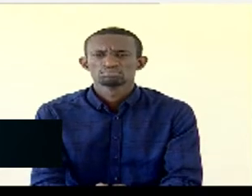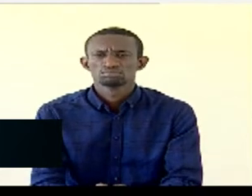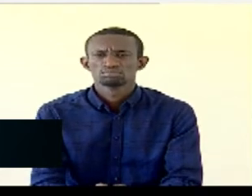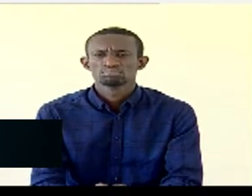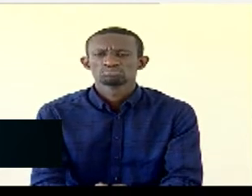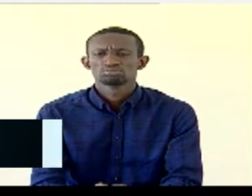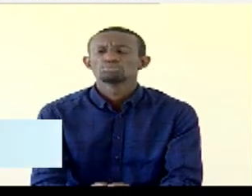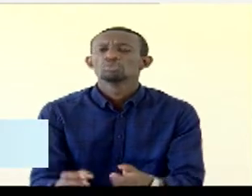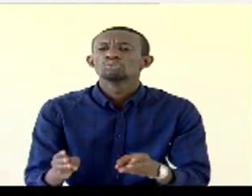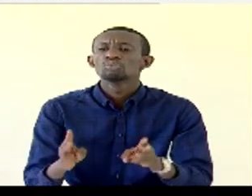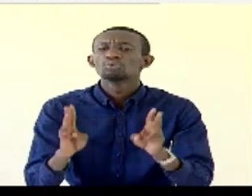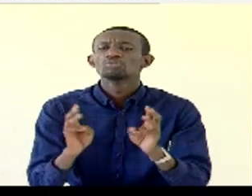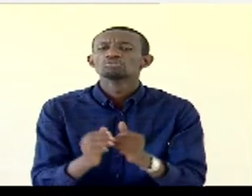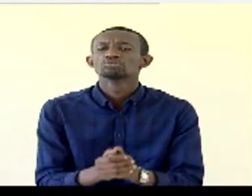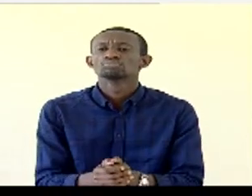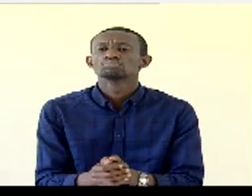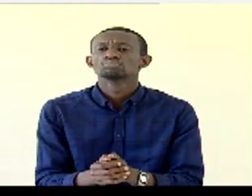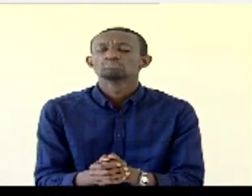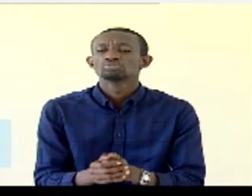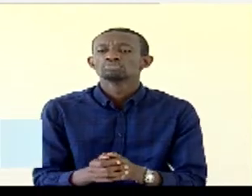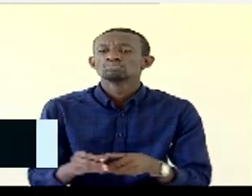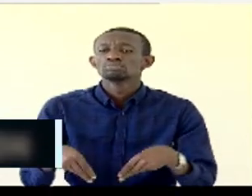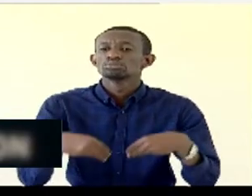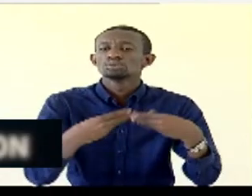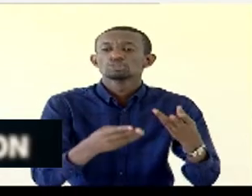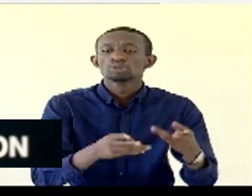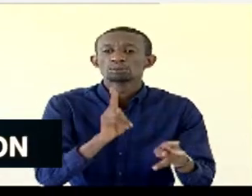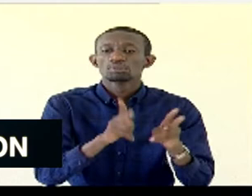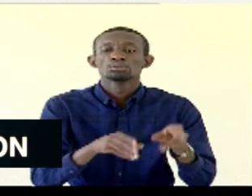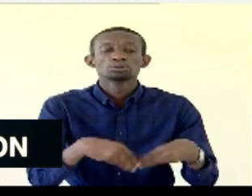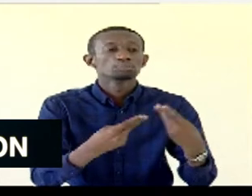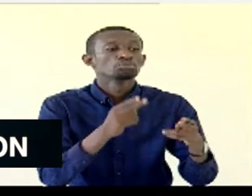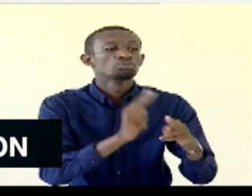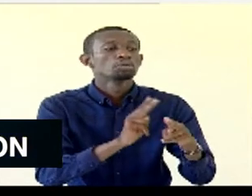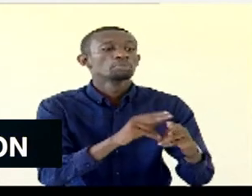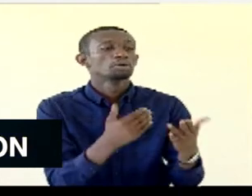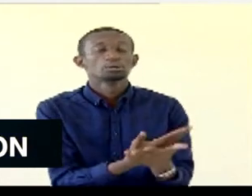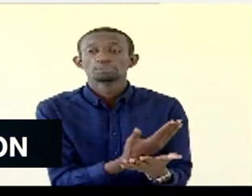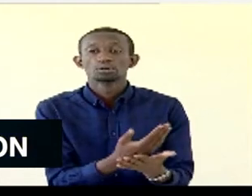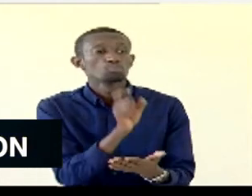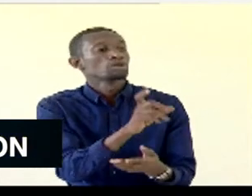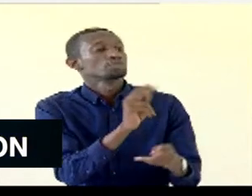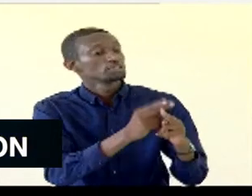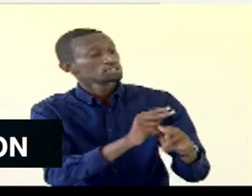like the way we always give people names that do not belong to them, accidentally.